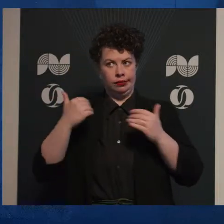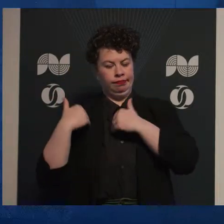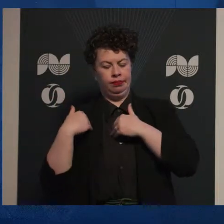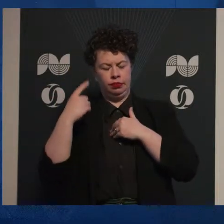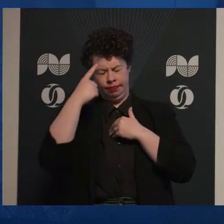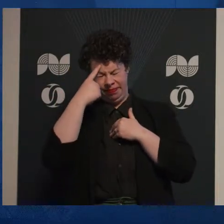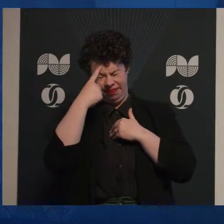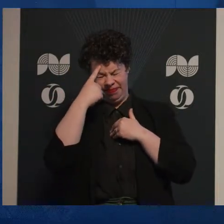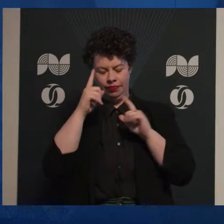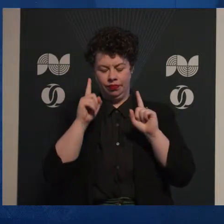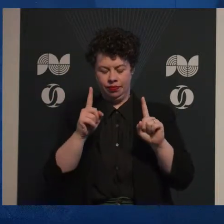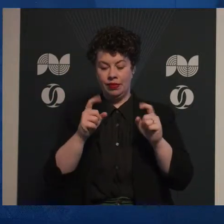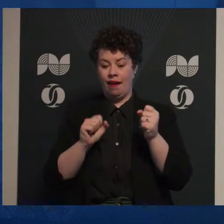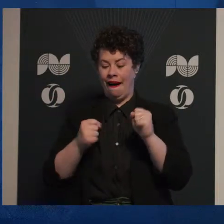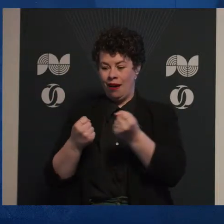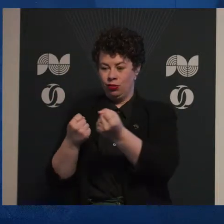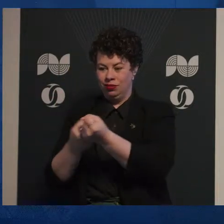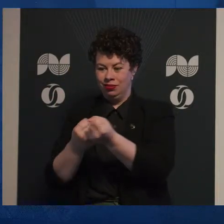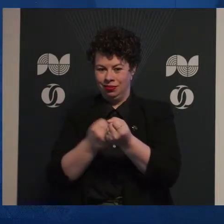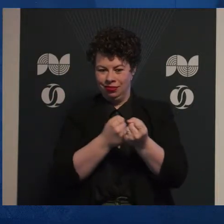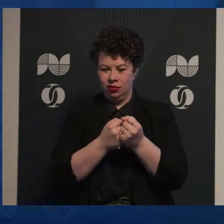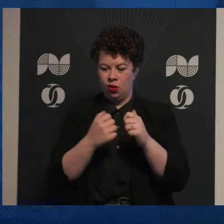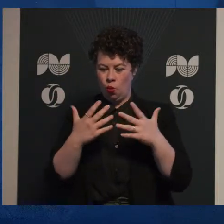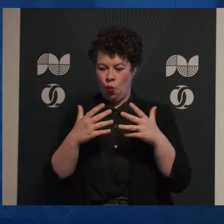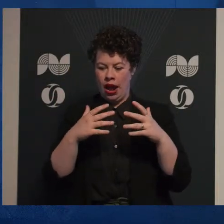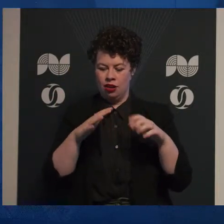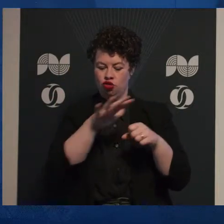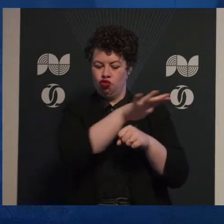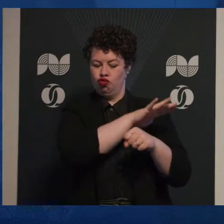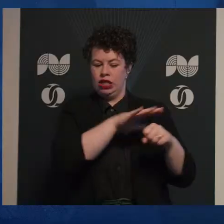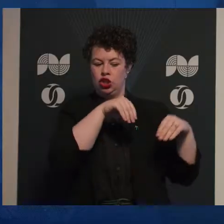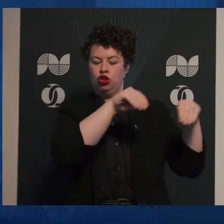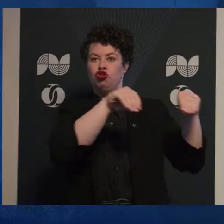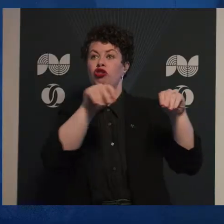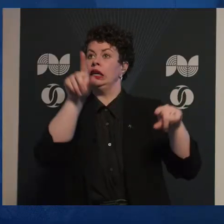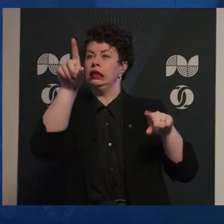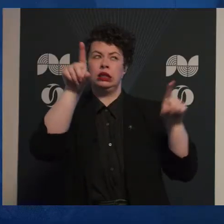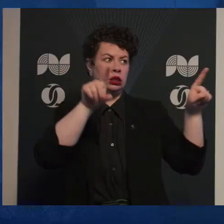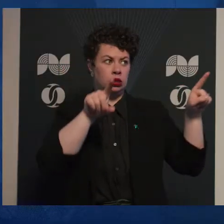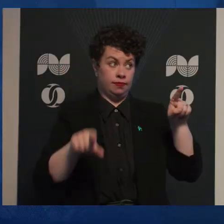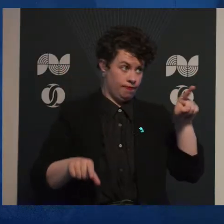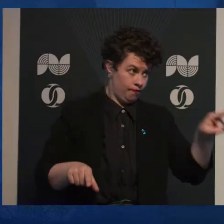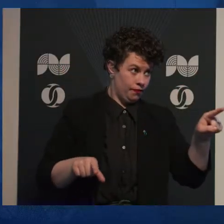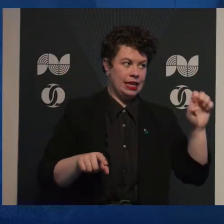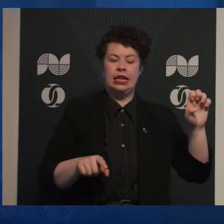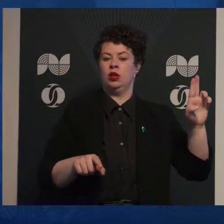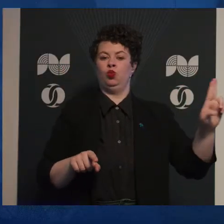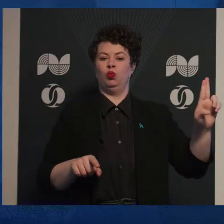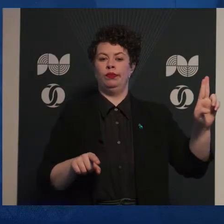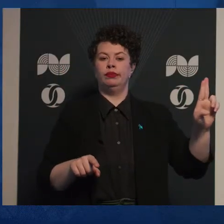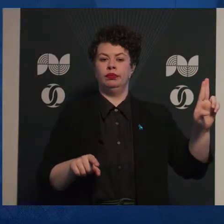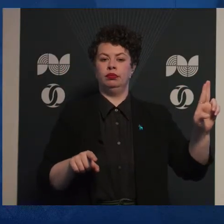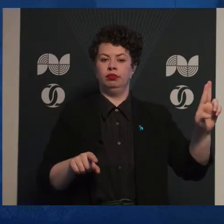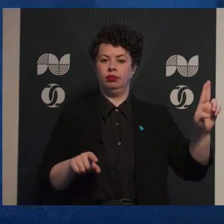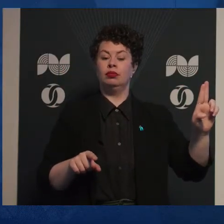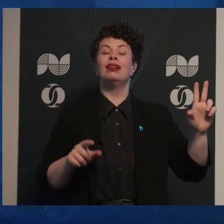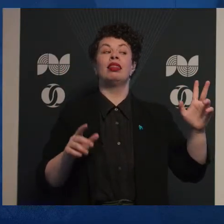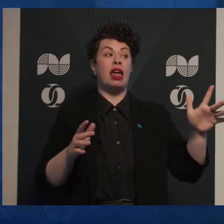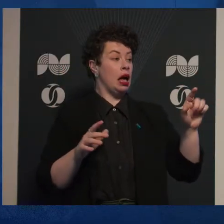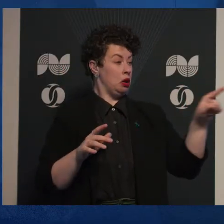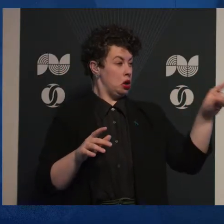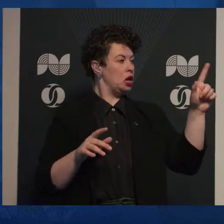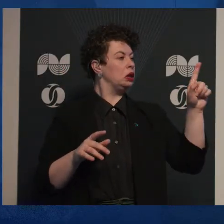support, where is your regional trade, where is your market, and in the case of Moldova, it's the EU, and then curate